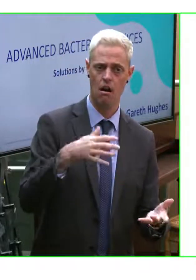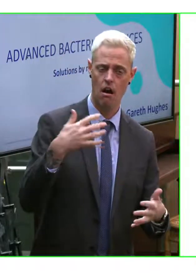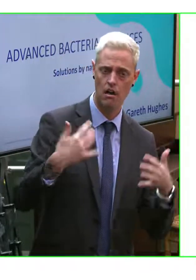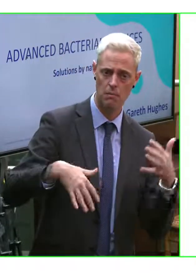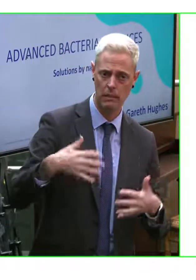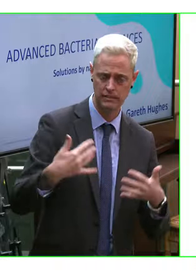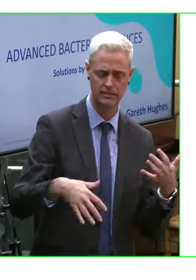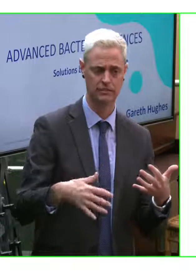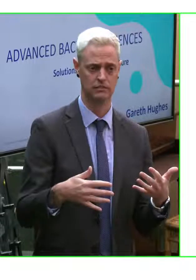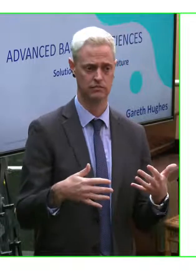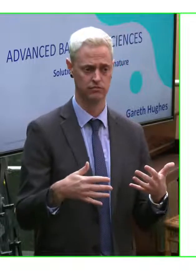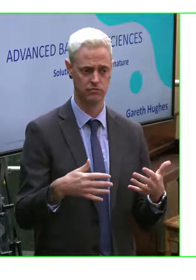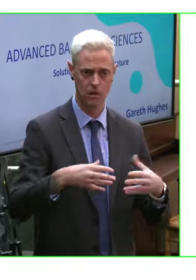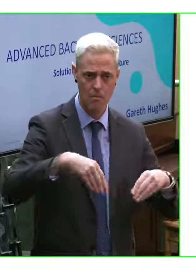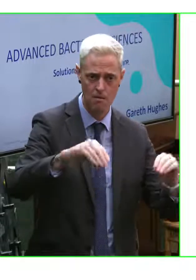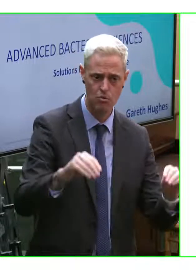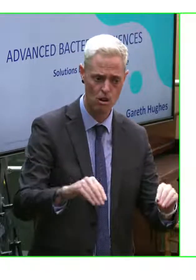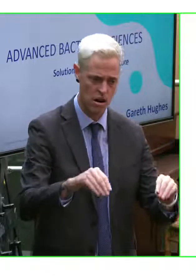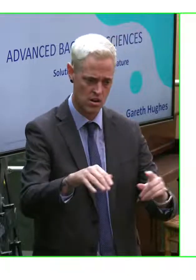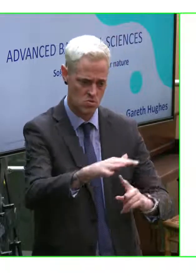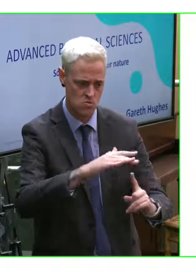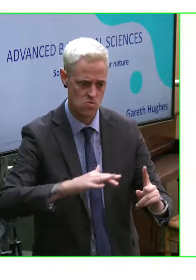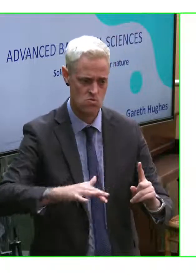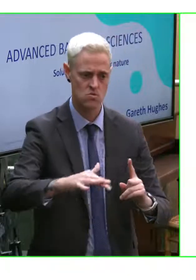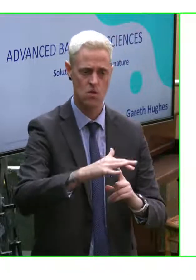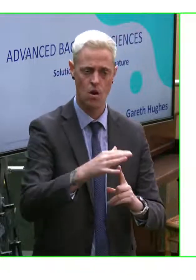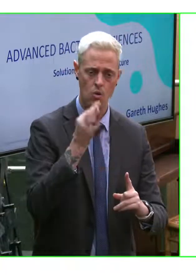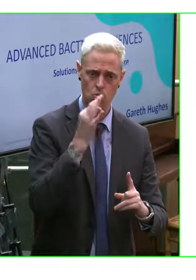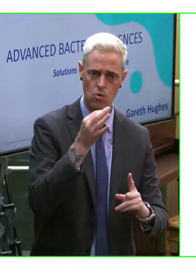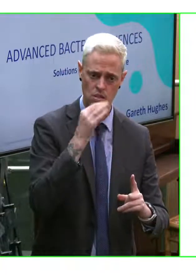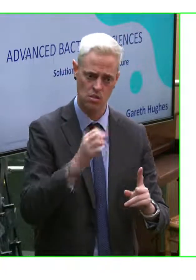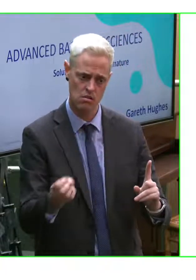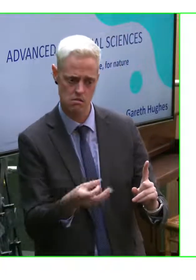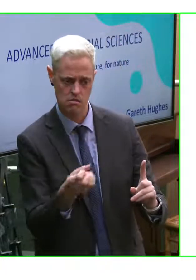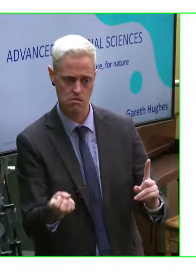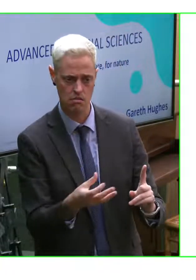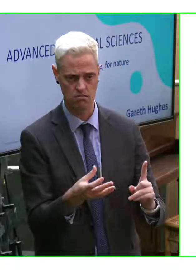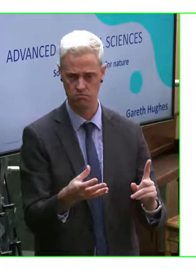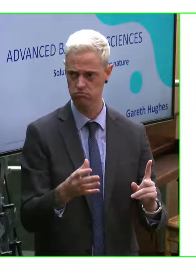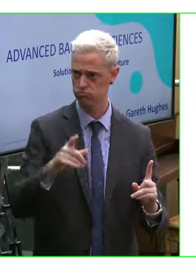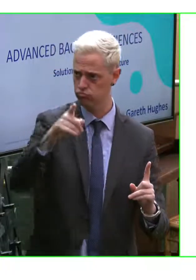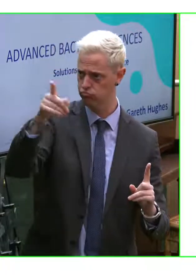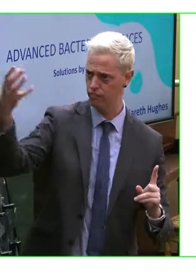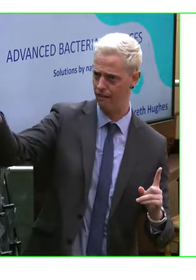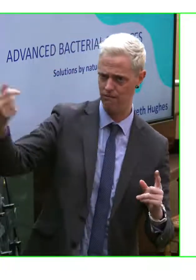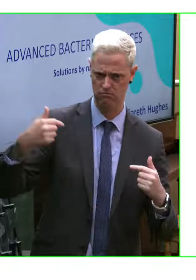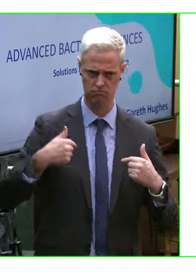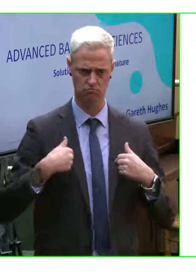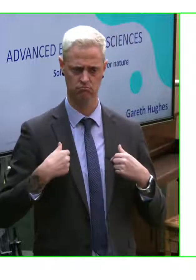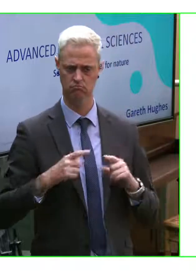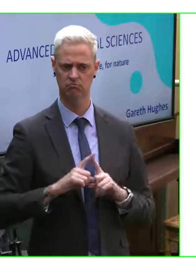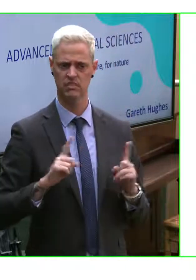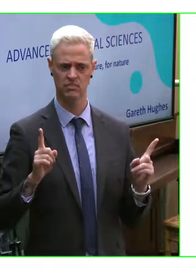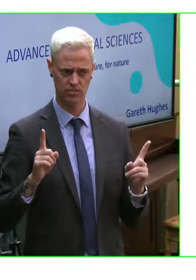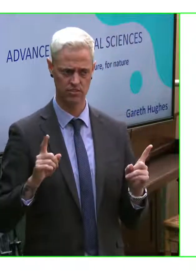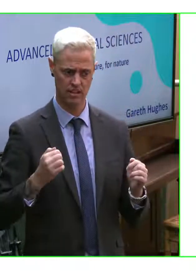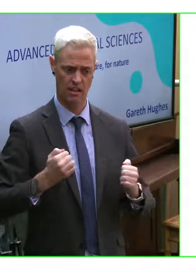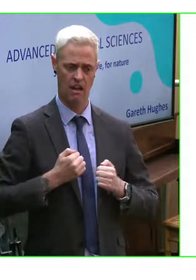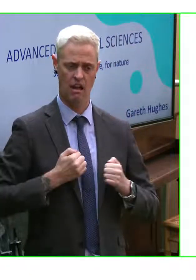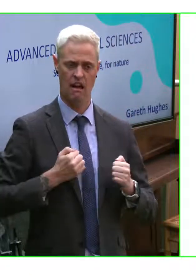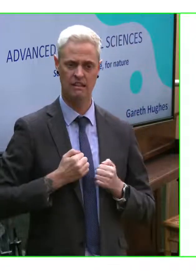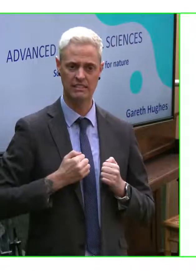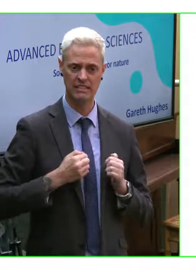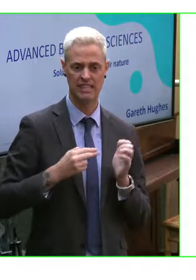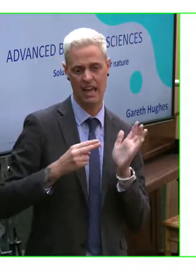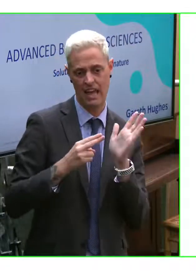energy sources, water companies, we're saving emissions, we're saving energy. So think of us as a negawatt business as